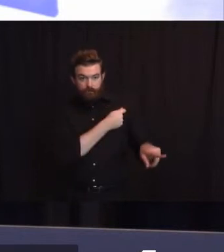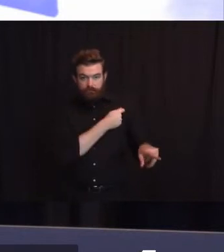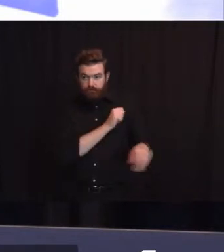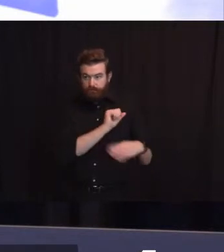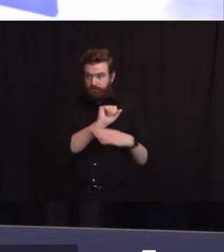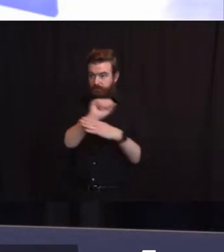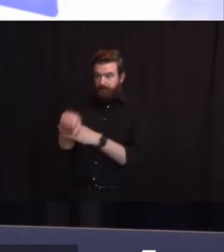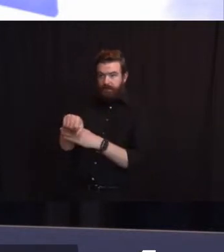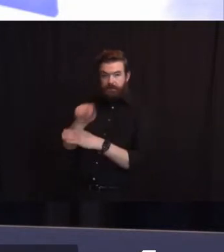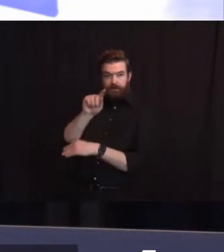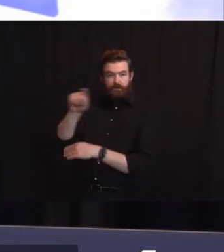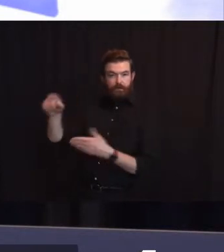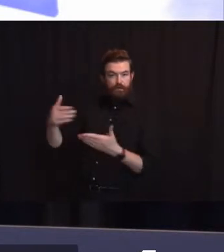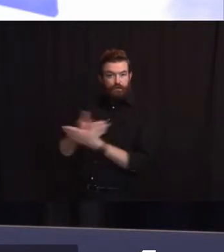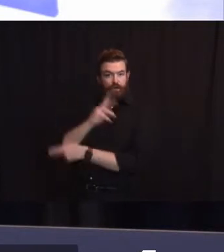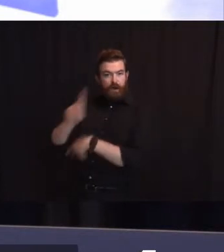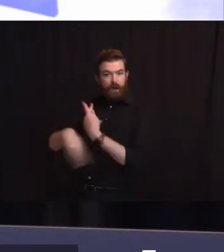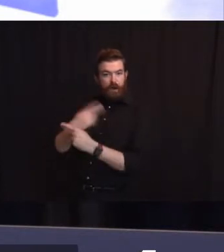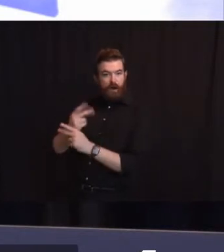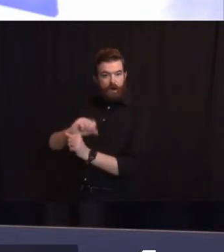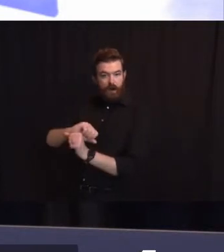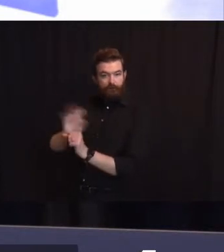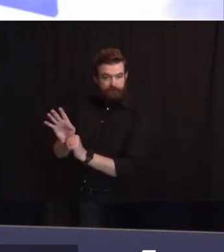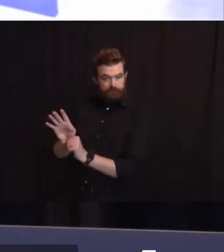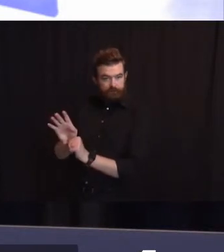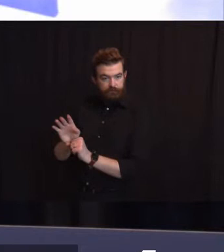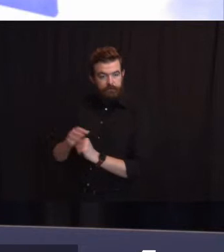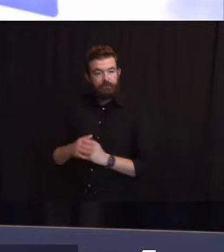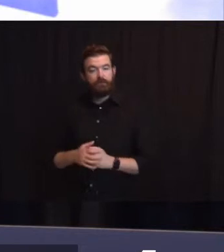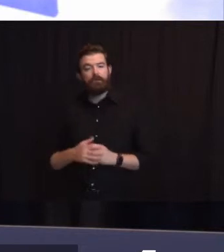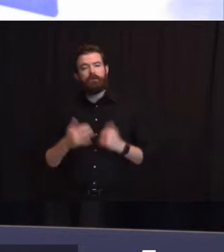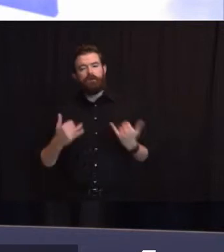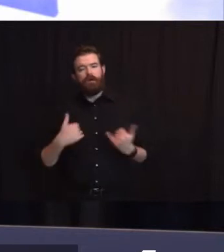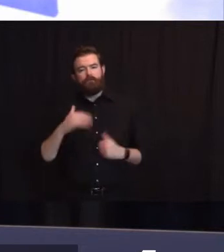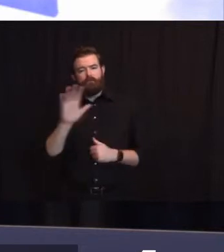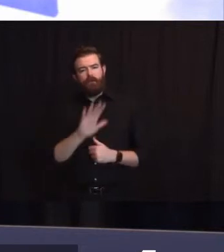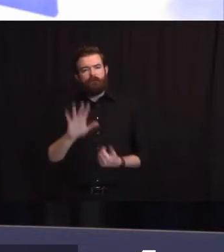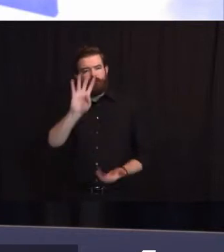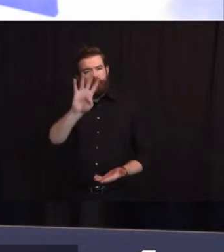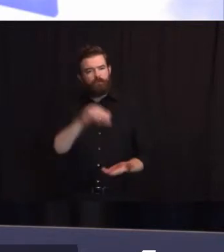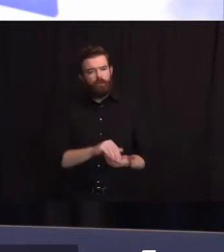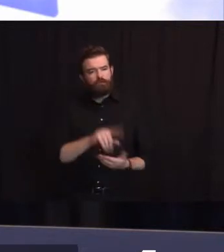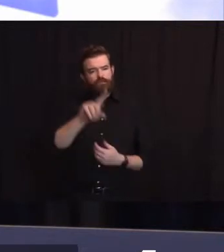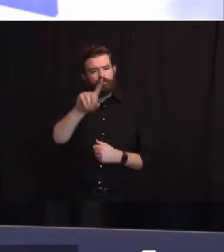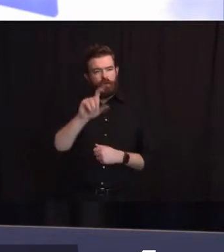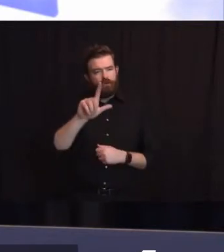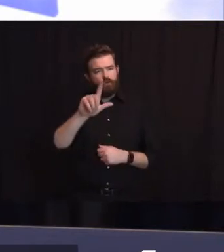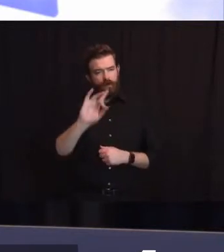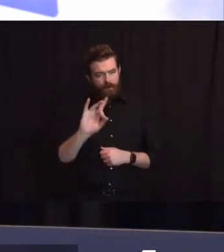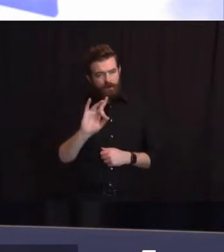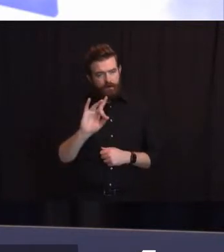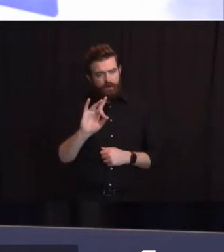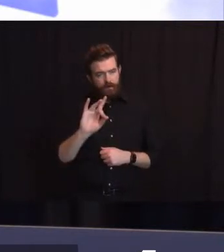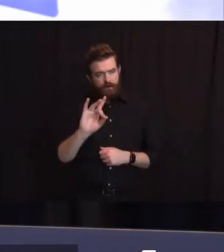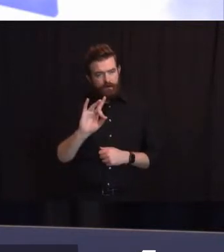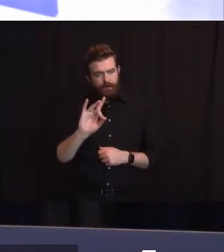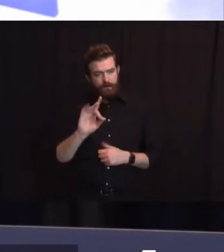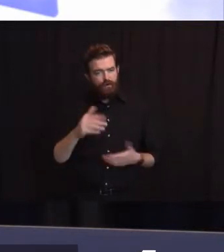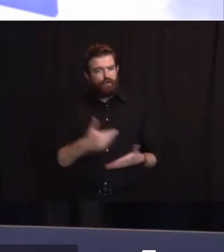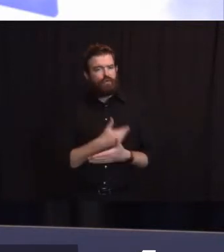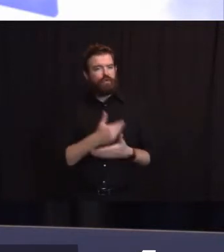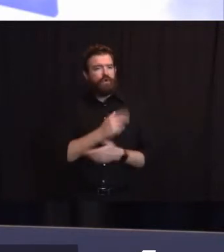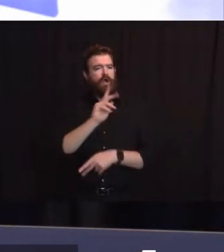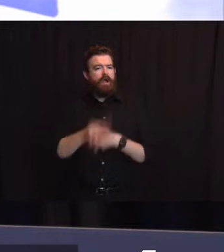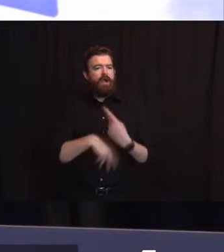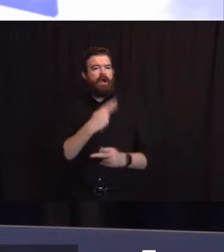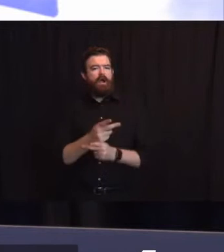variant. Currently, we have 4,128 variant cases of concern in our state.